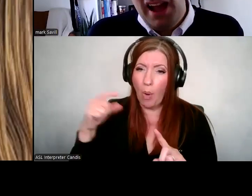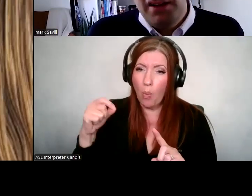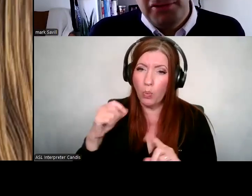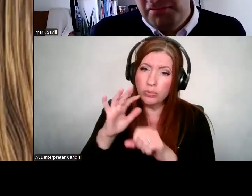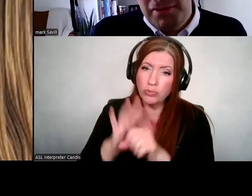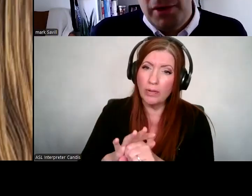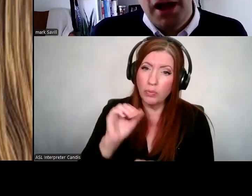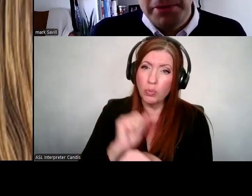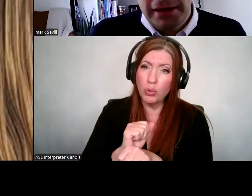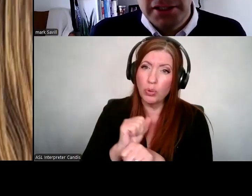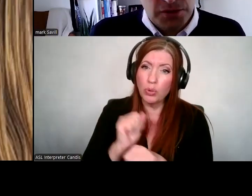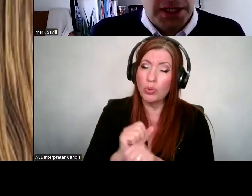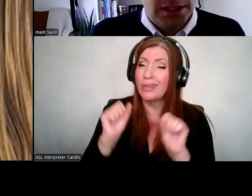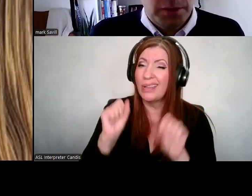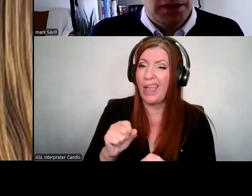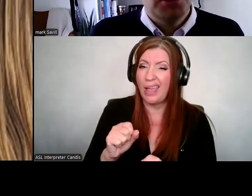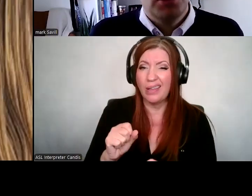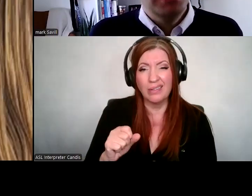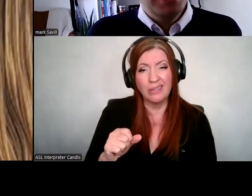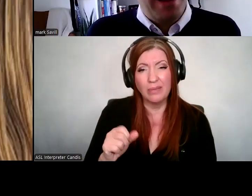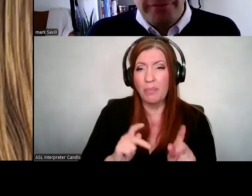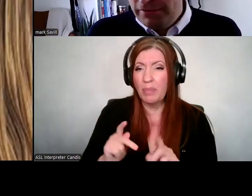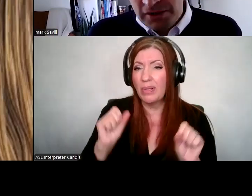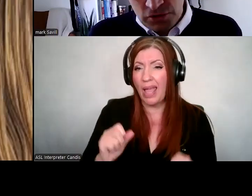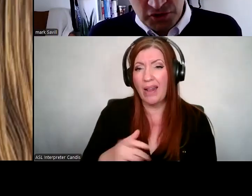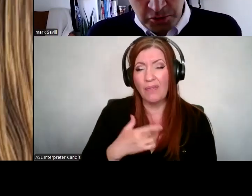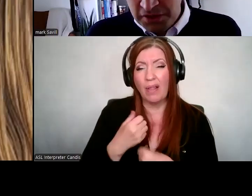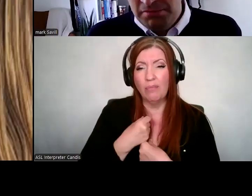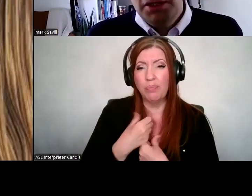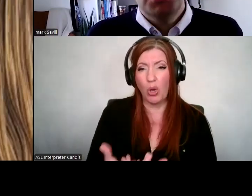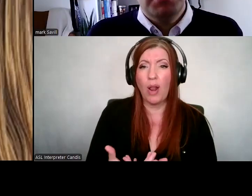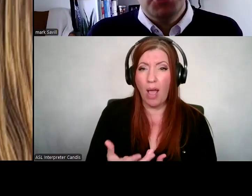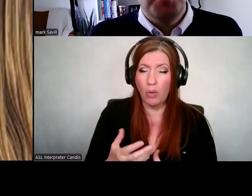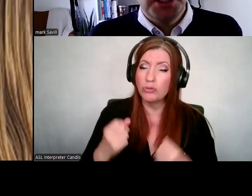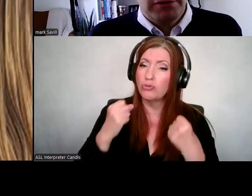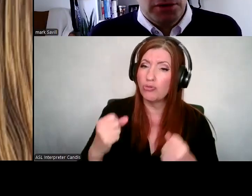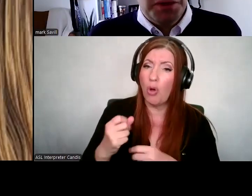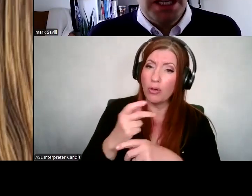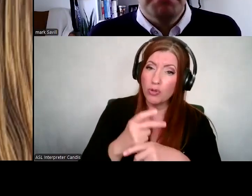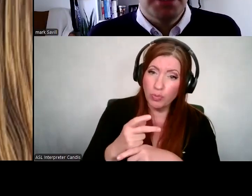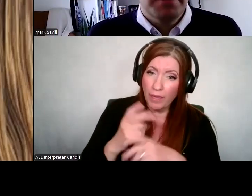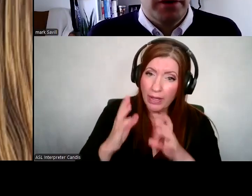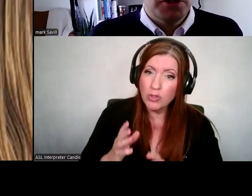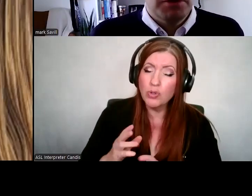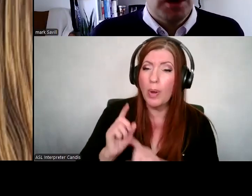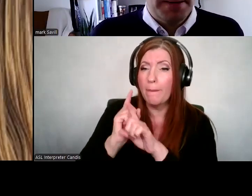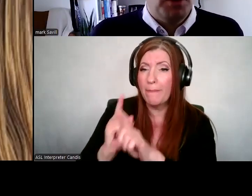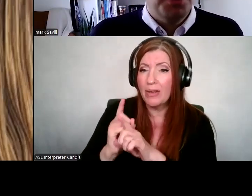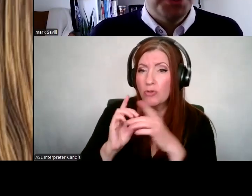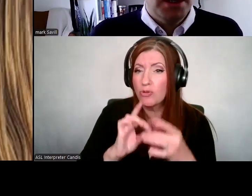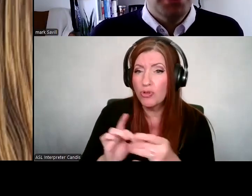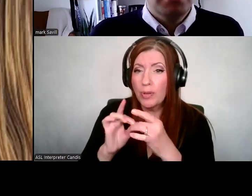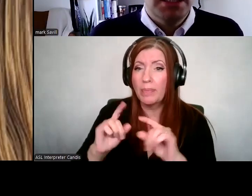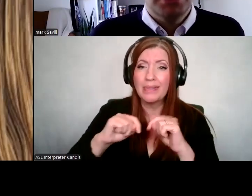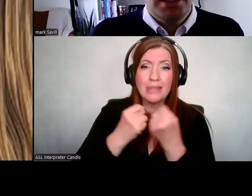can have very high burnout associated with it. So having very strong supervision and mentorship, adopting a real team-based approach can be really